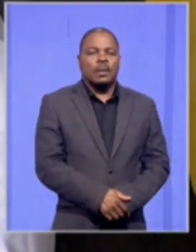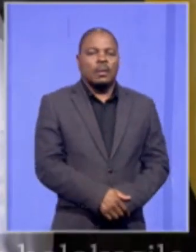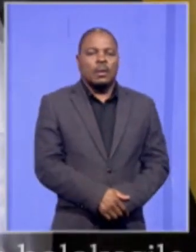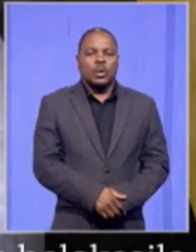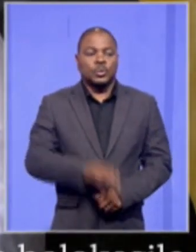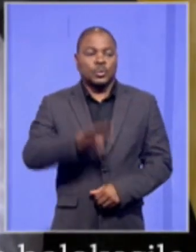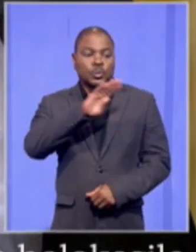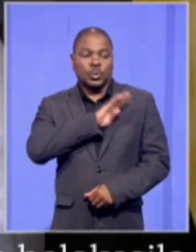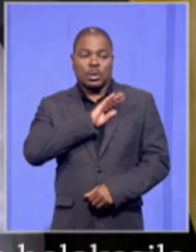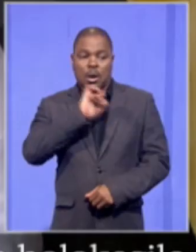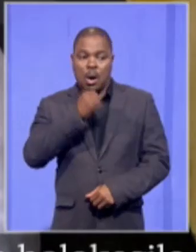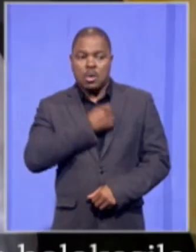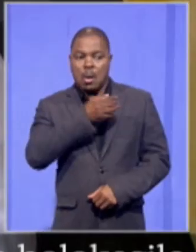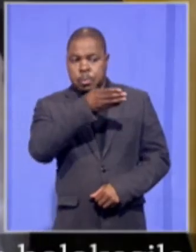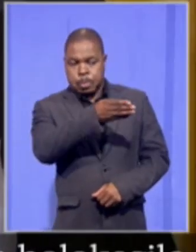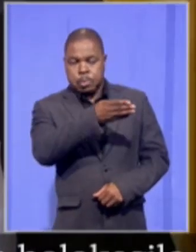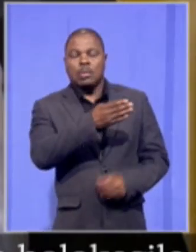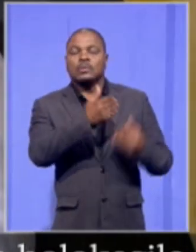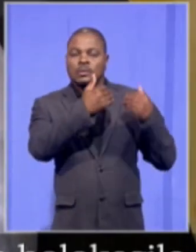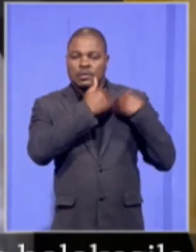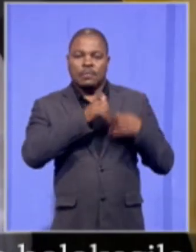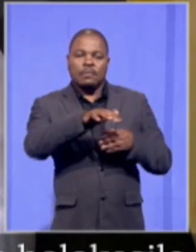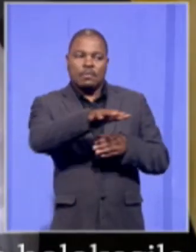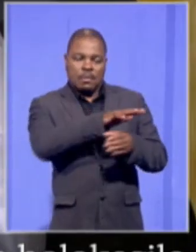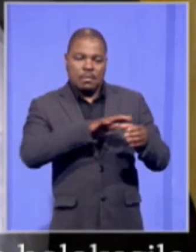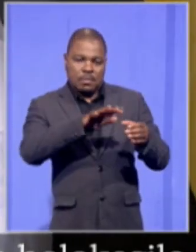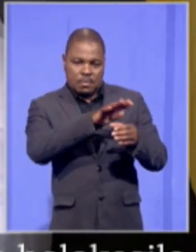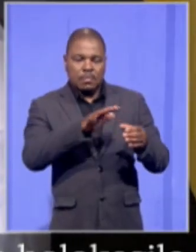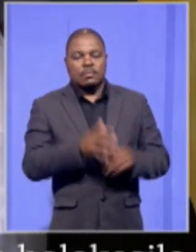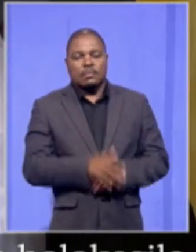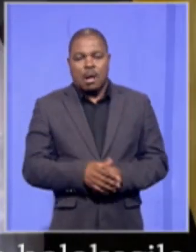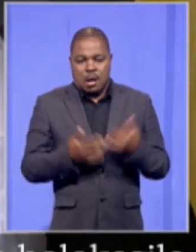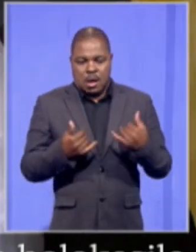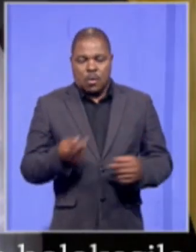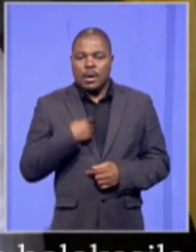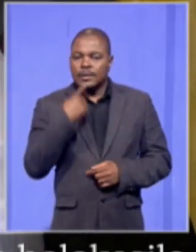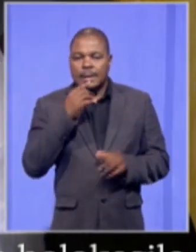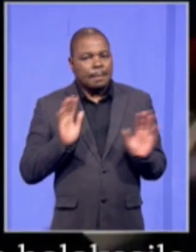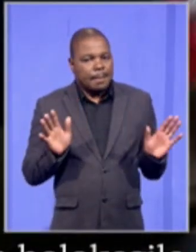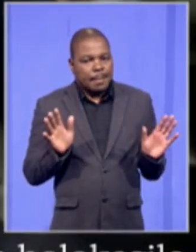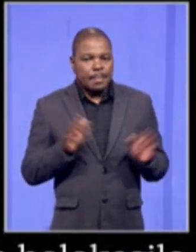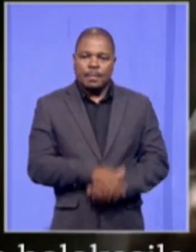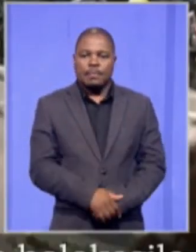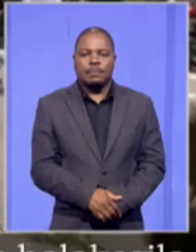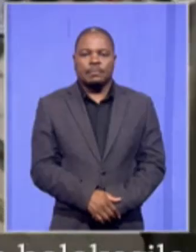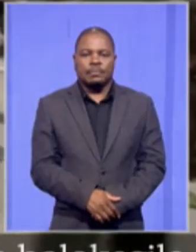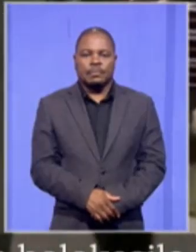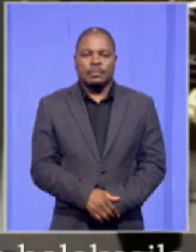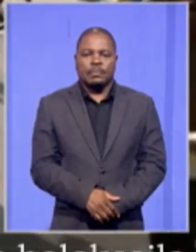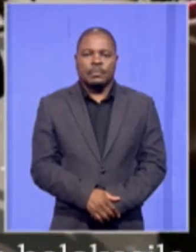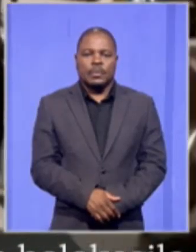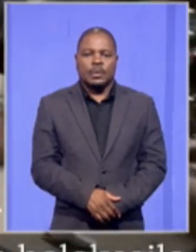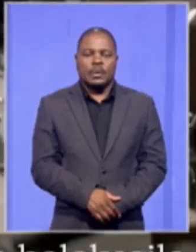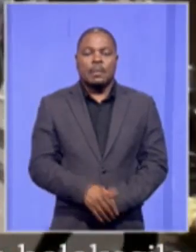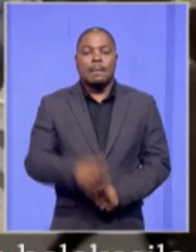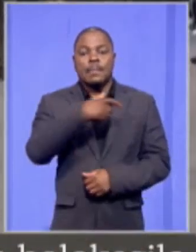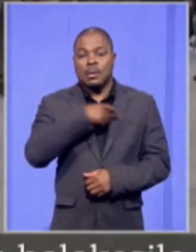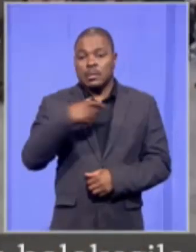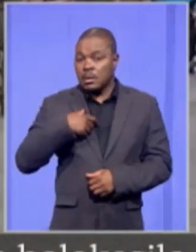soldiers are also in a safe place, so that's what we can say at the moment. Mopresidente